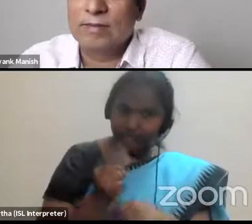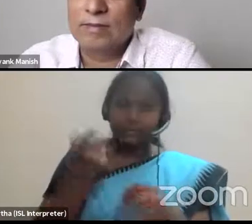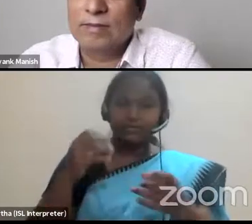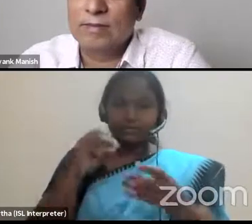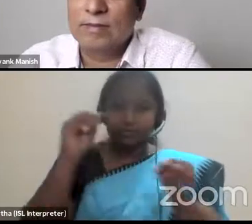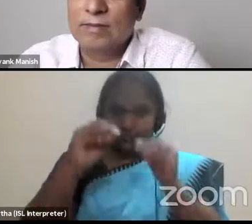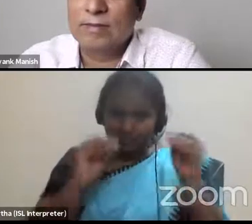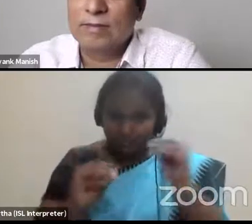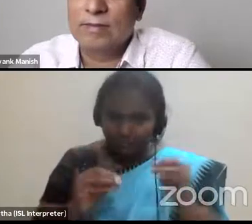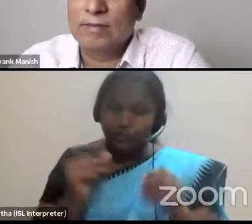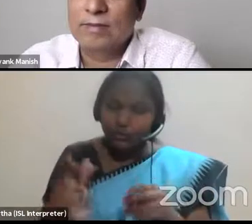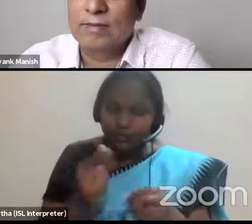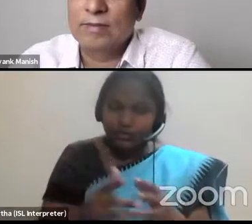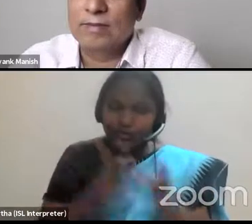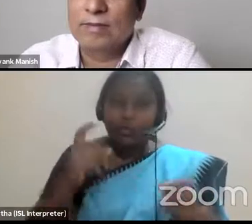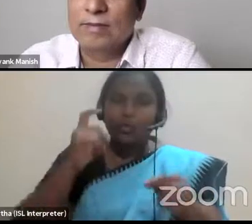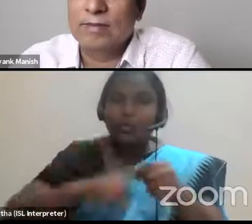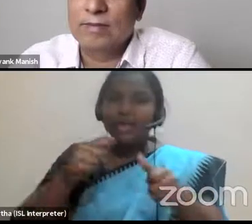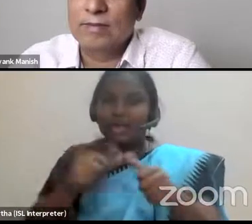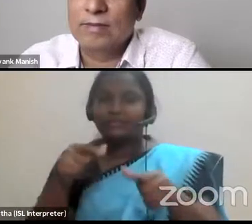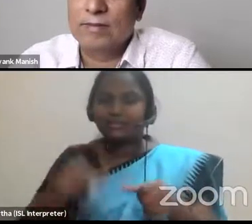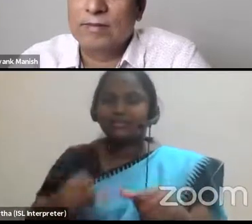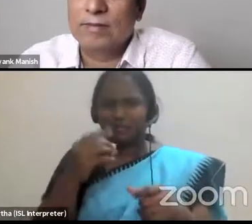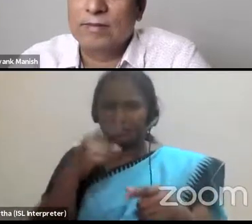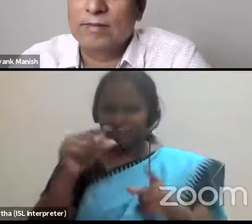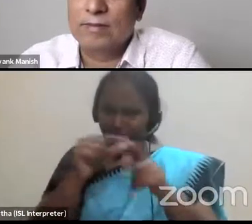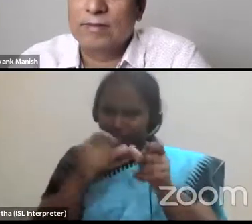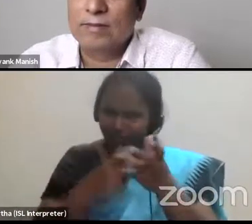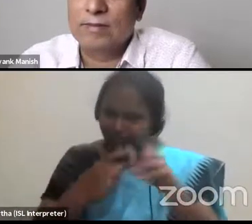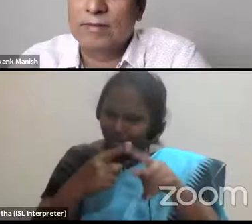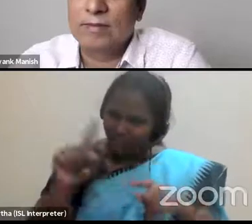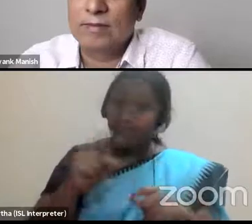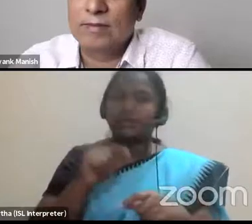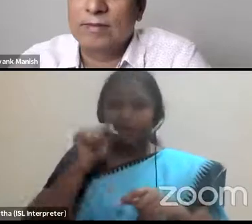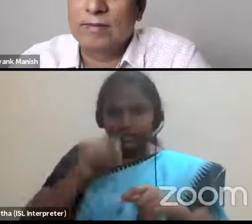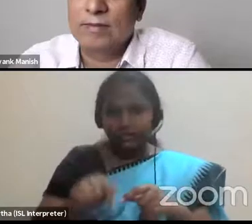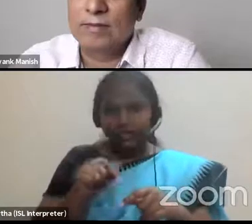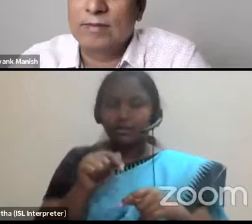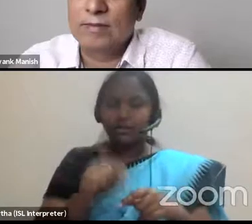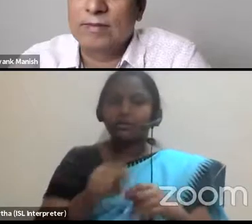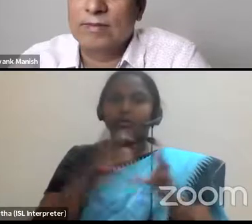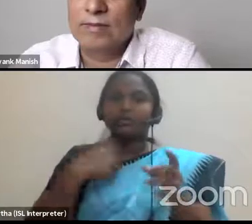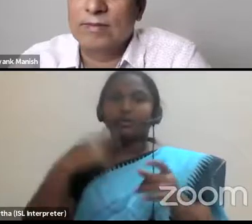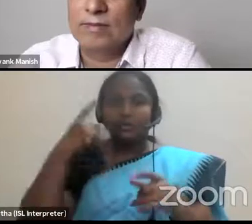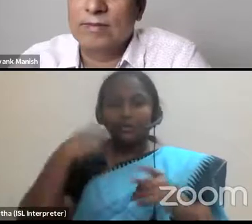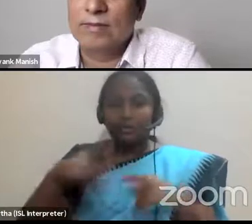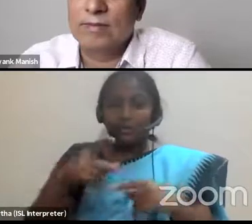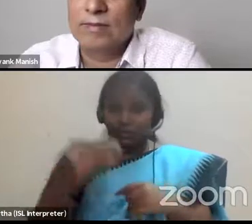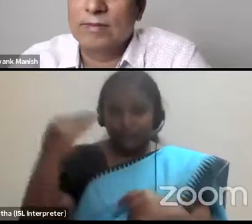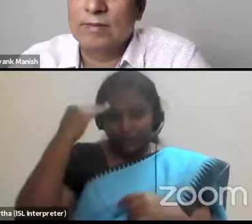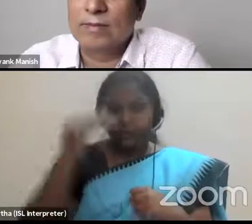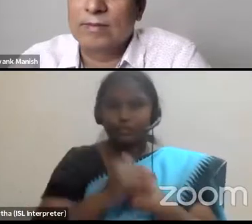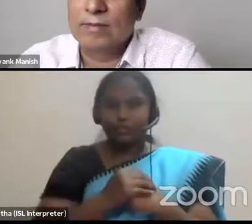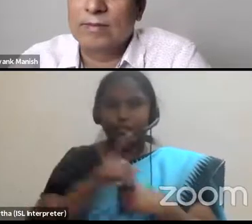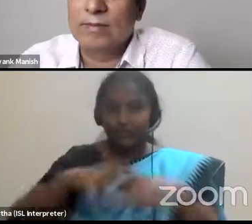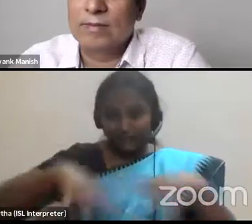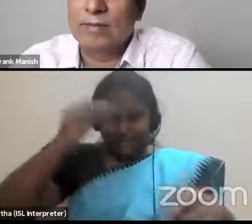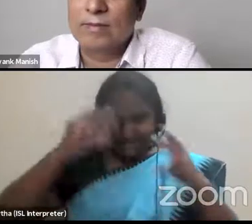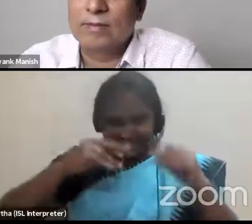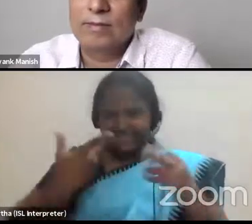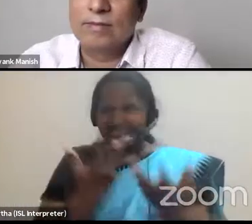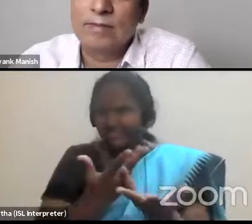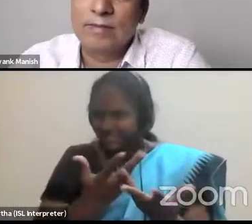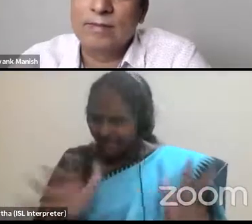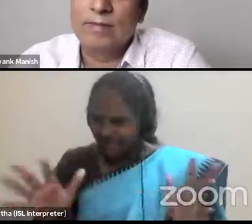that what we're actually using here in the question answering part, right? And that actually was quite difficult, because if you know, learning from something